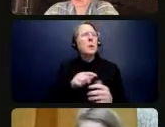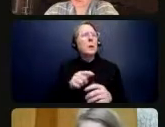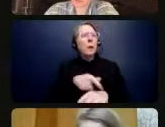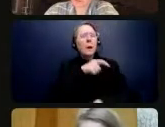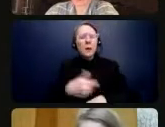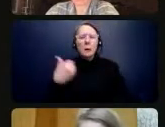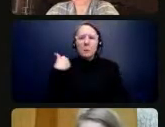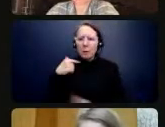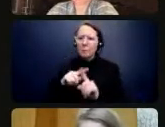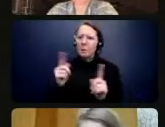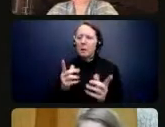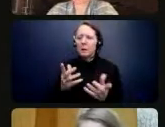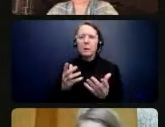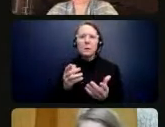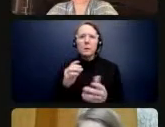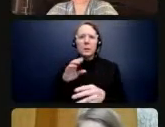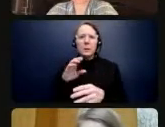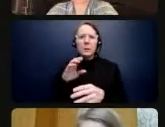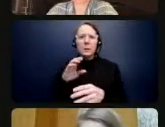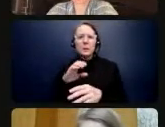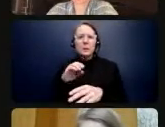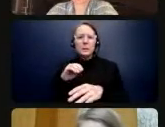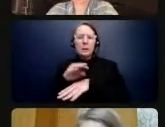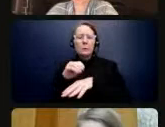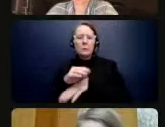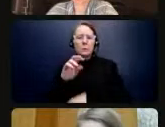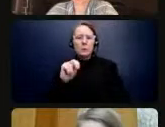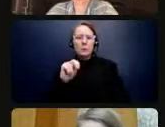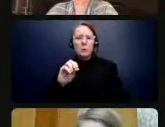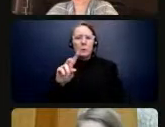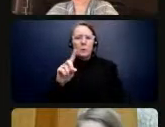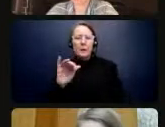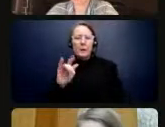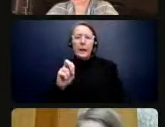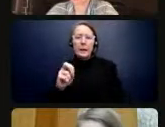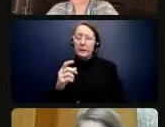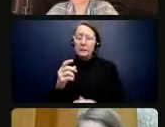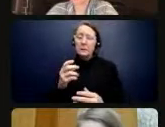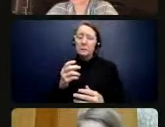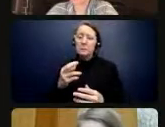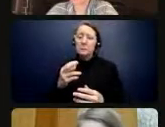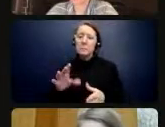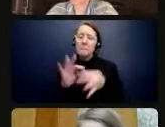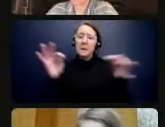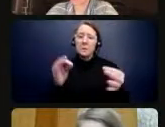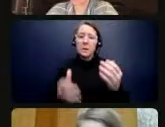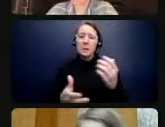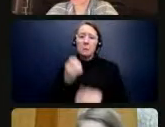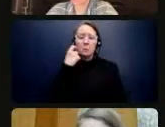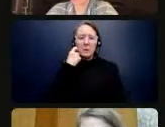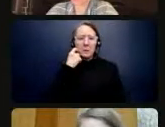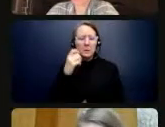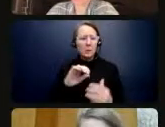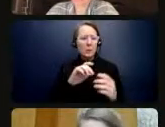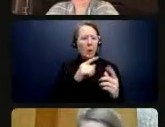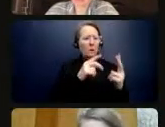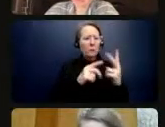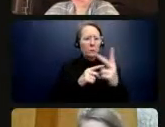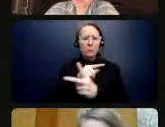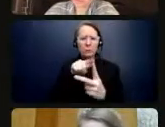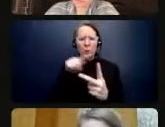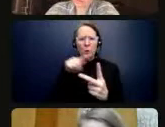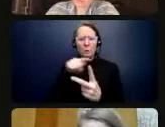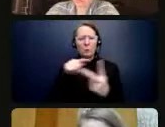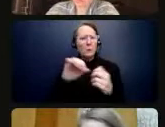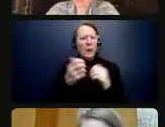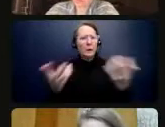how? But Councilor Nordyke has brought this to our attention most recently. How do those two things fit in? Because it seems